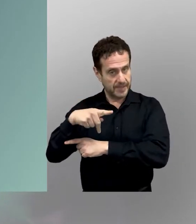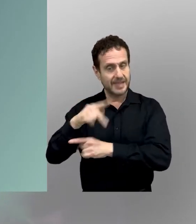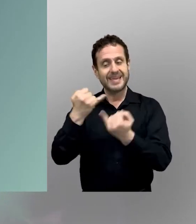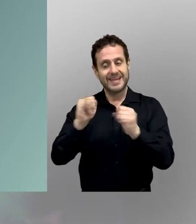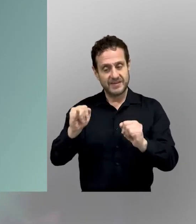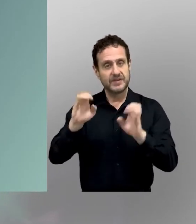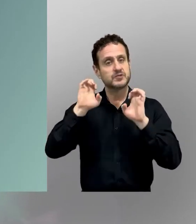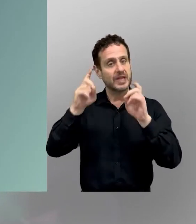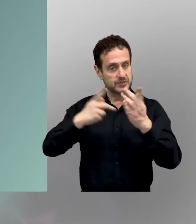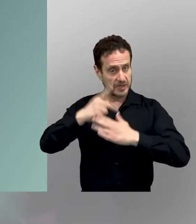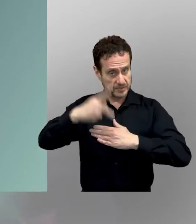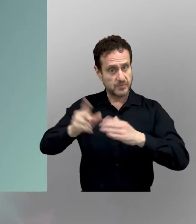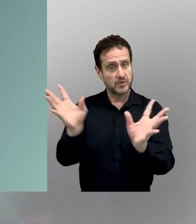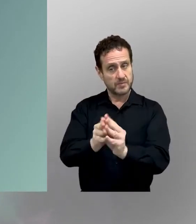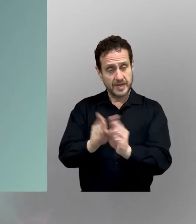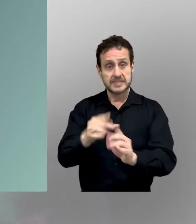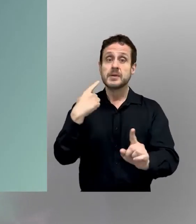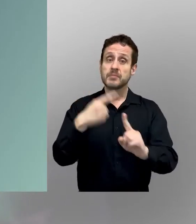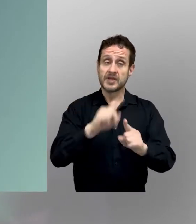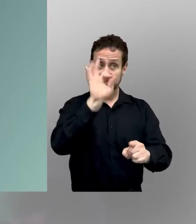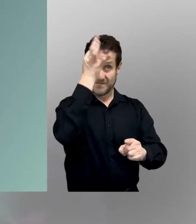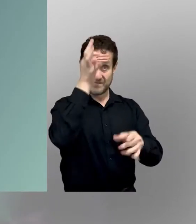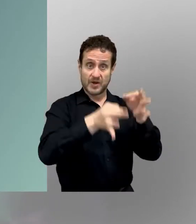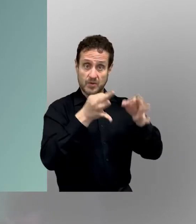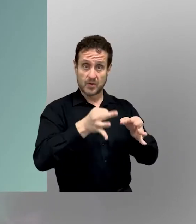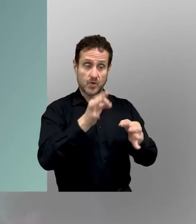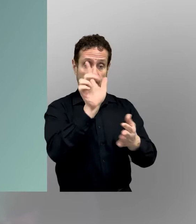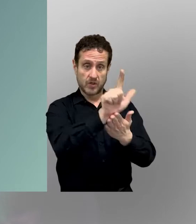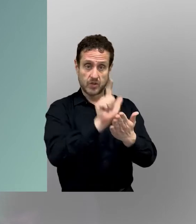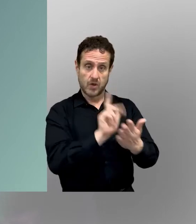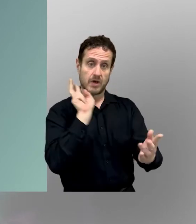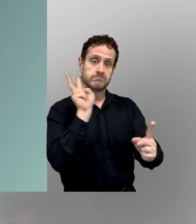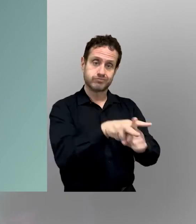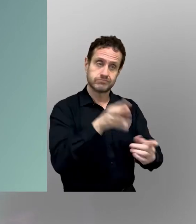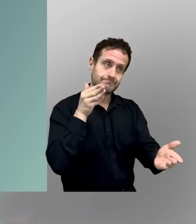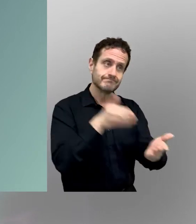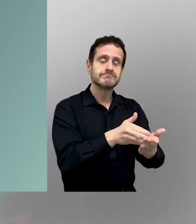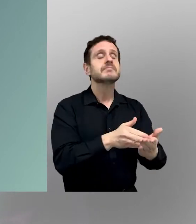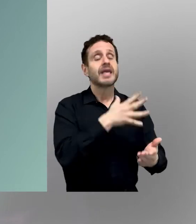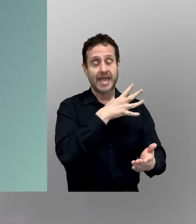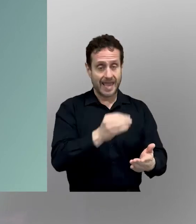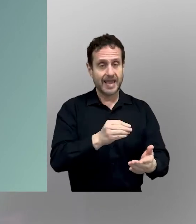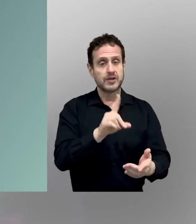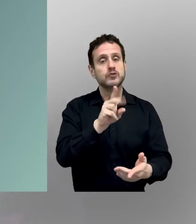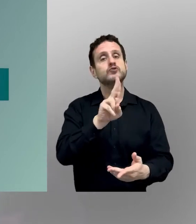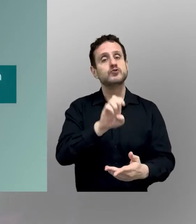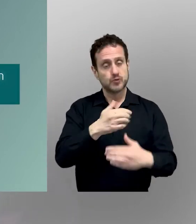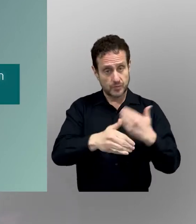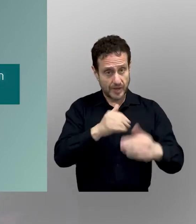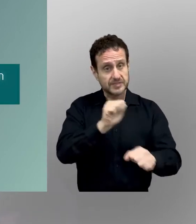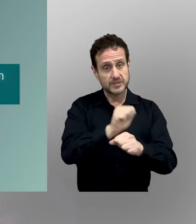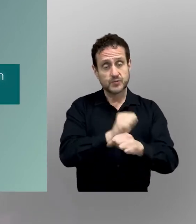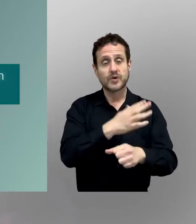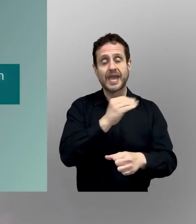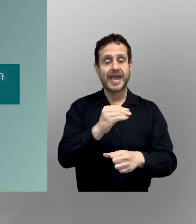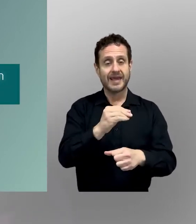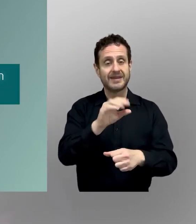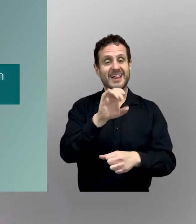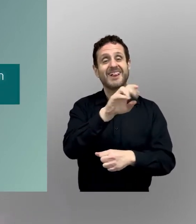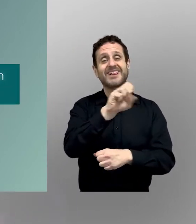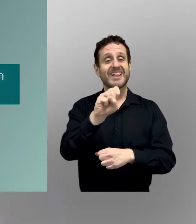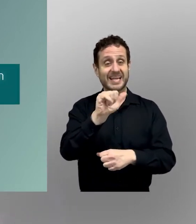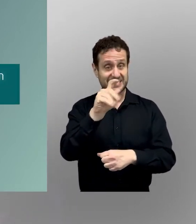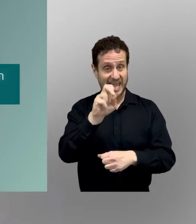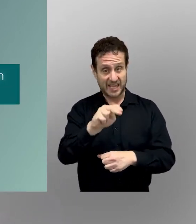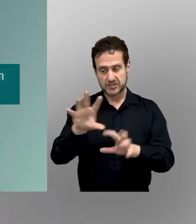education program meetings, as well as federal court litigation, due process hearings, and even class action